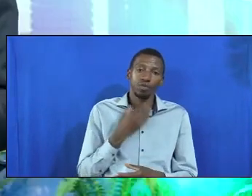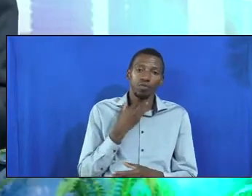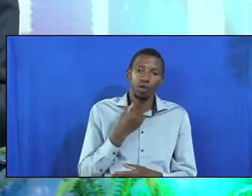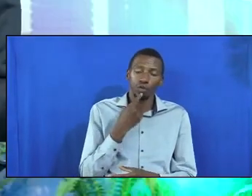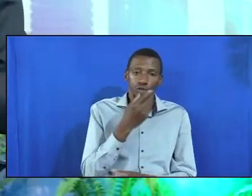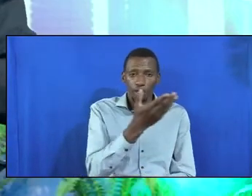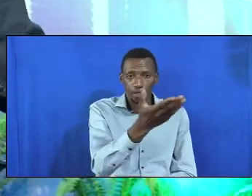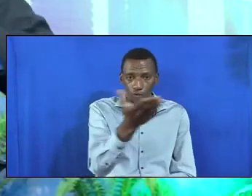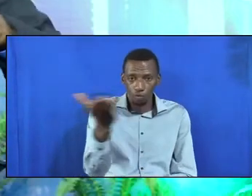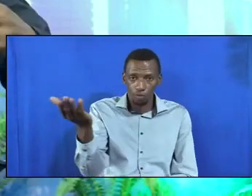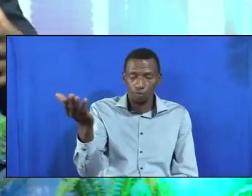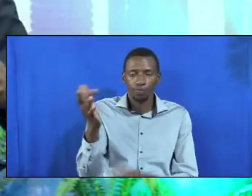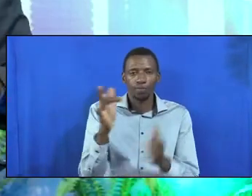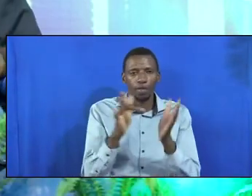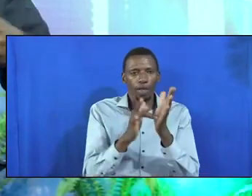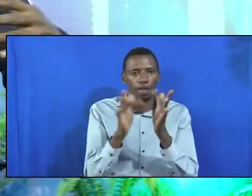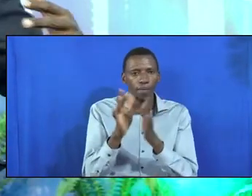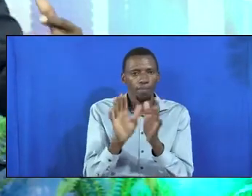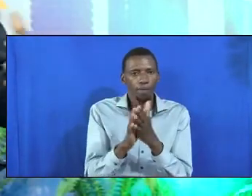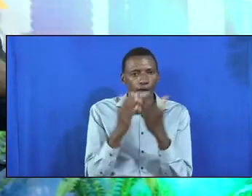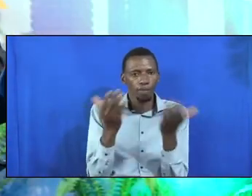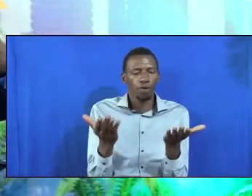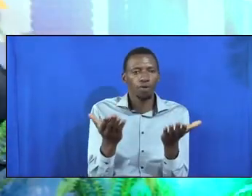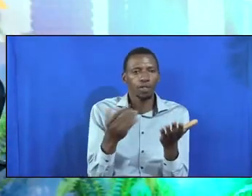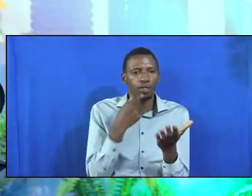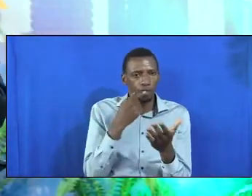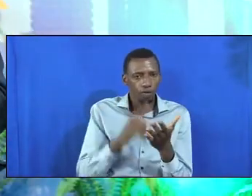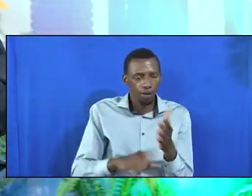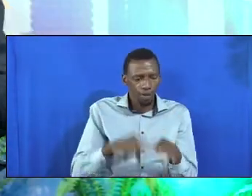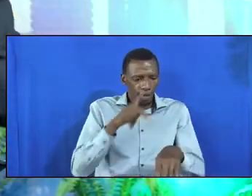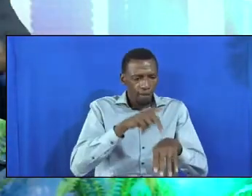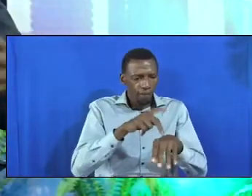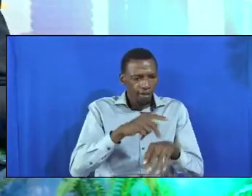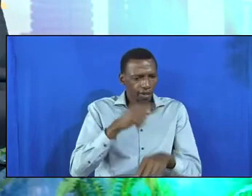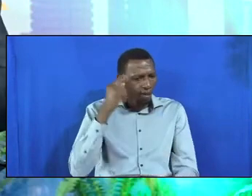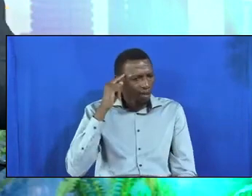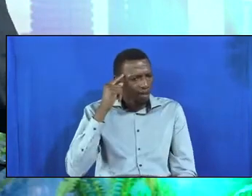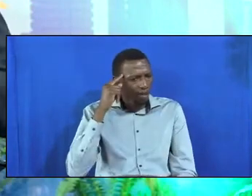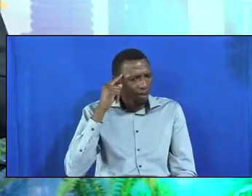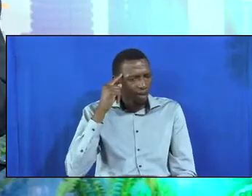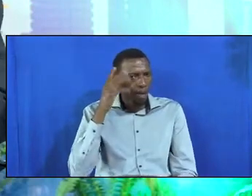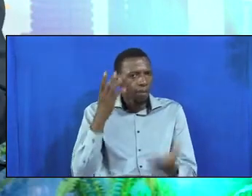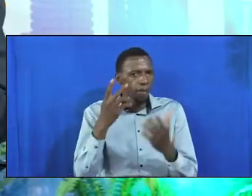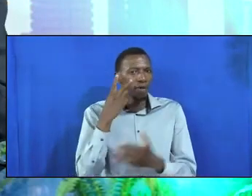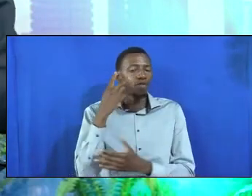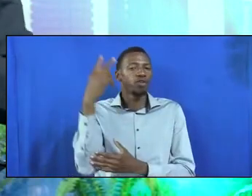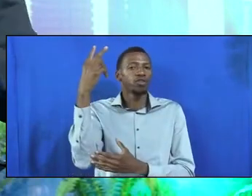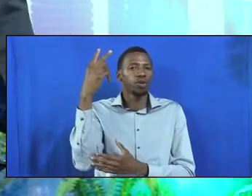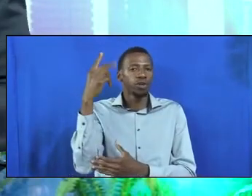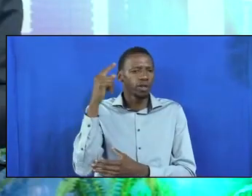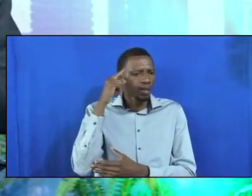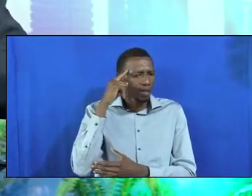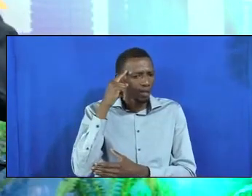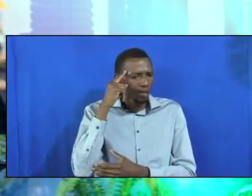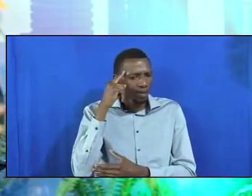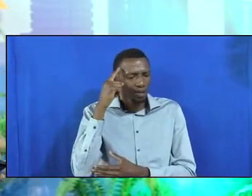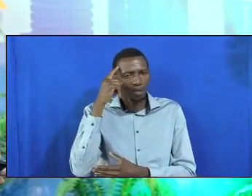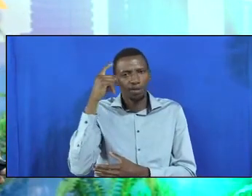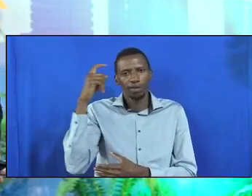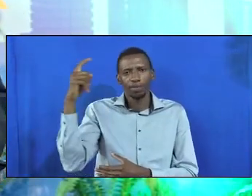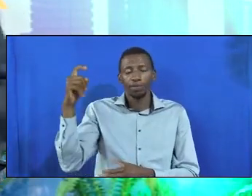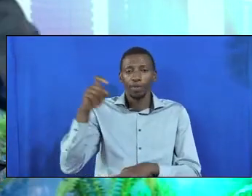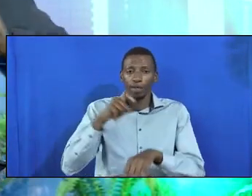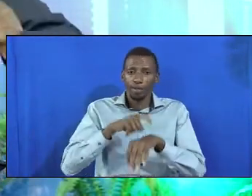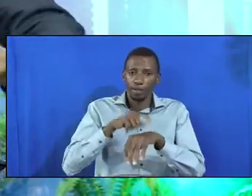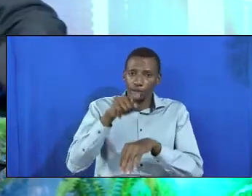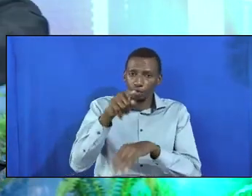here tells us, Peter thought he was seeing a vision. Peter thought he was dreaming. When you make prayer a